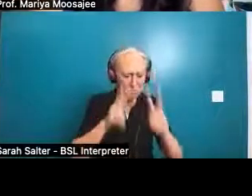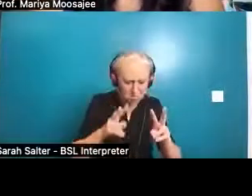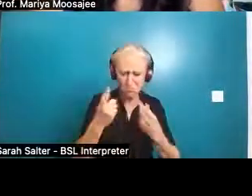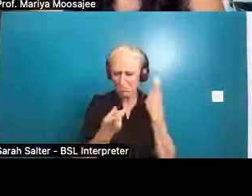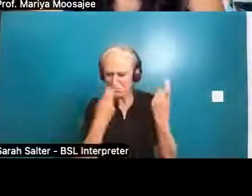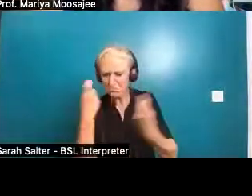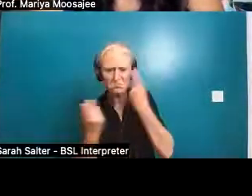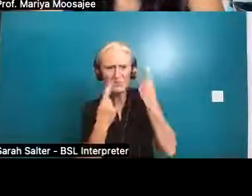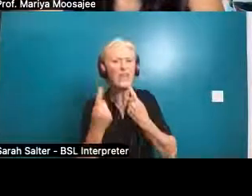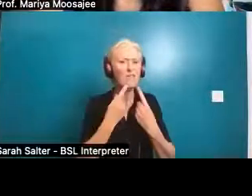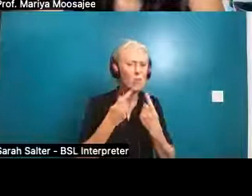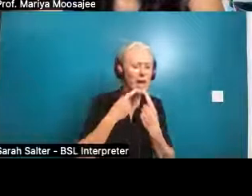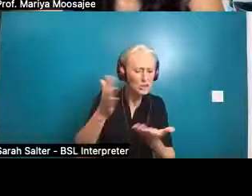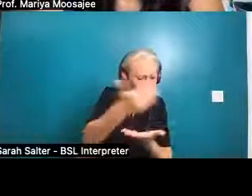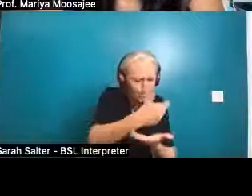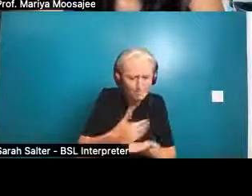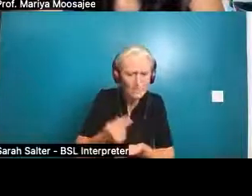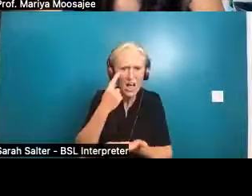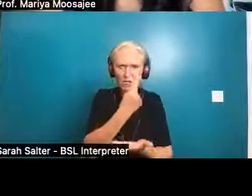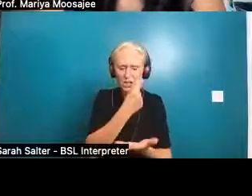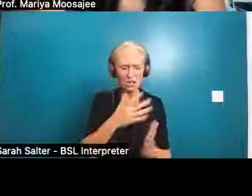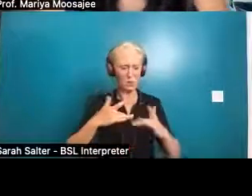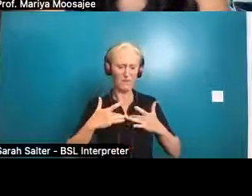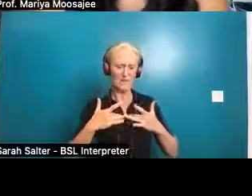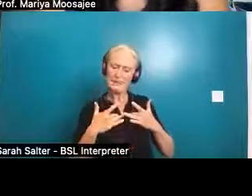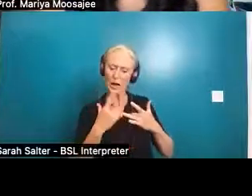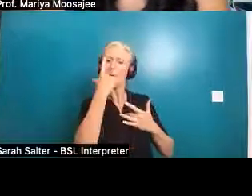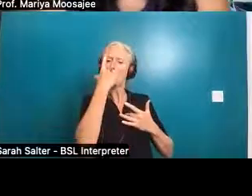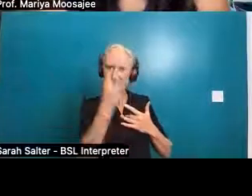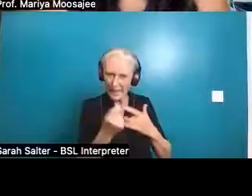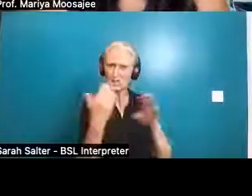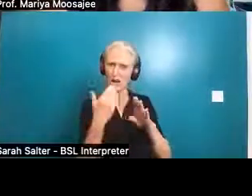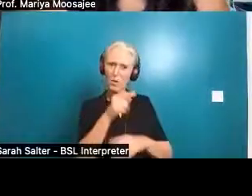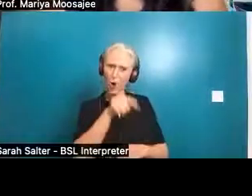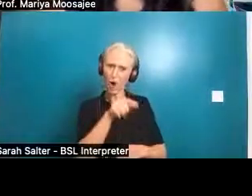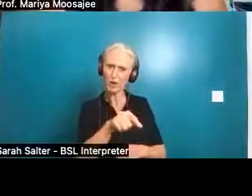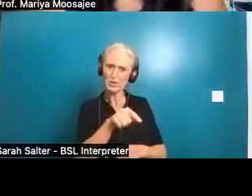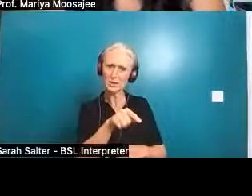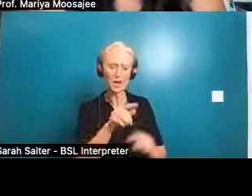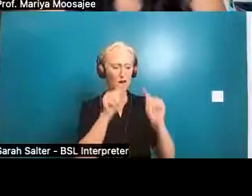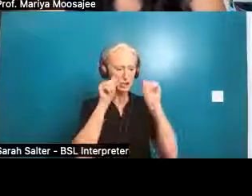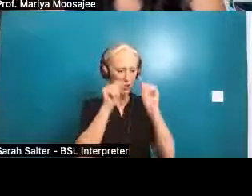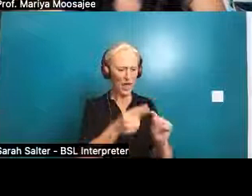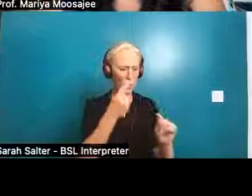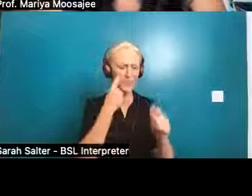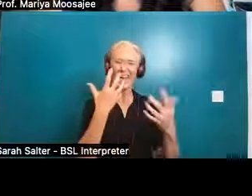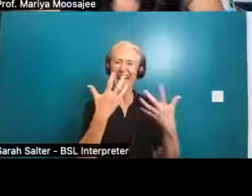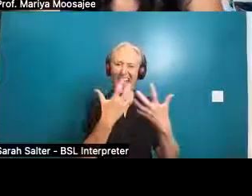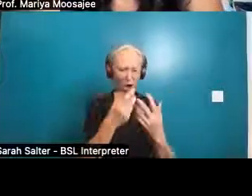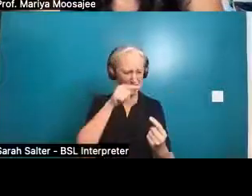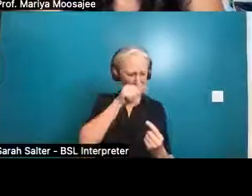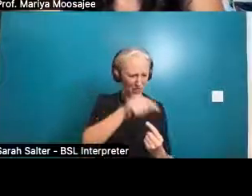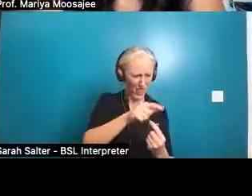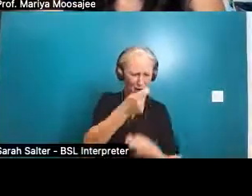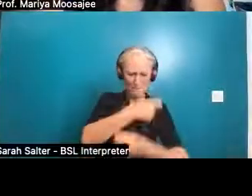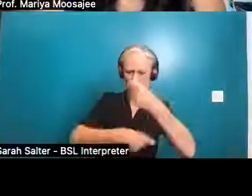preclinical therapies may be working, we then think about translating those to our patients. And to